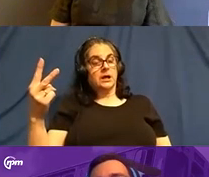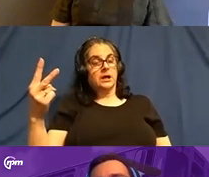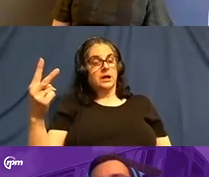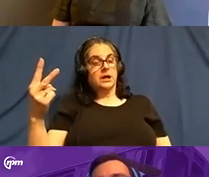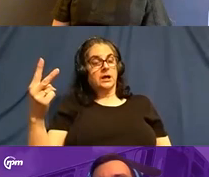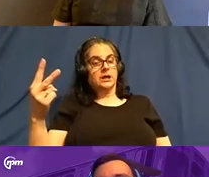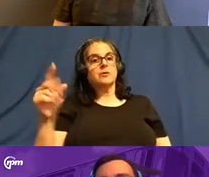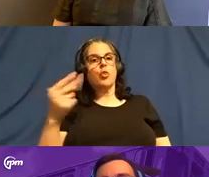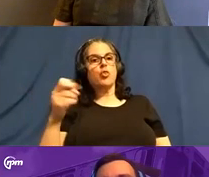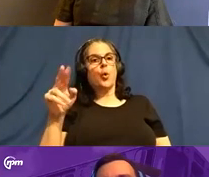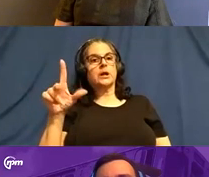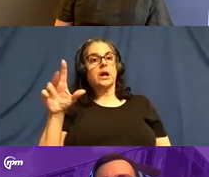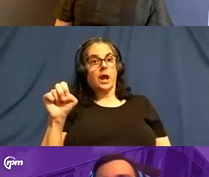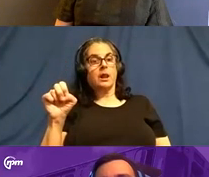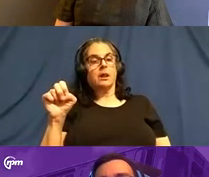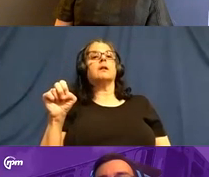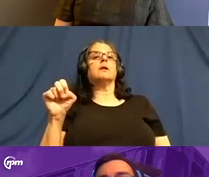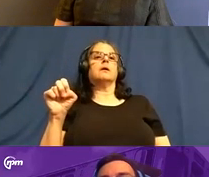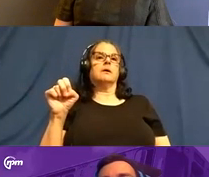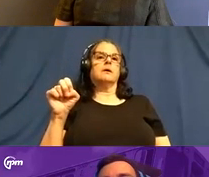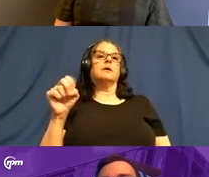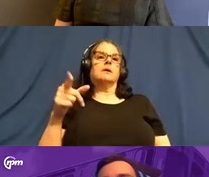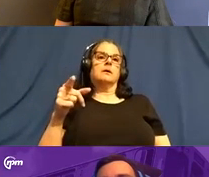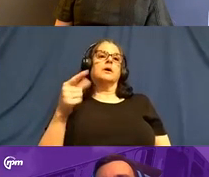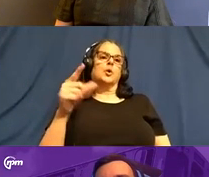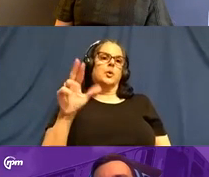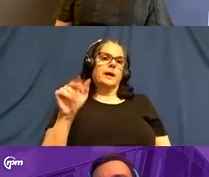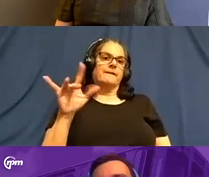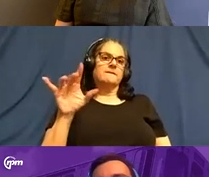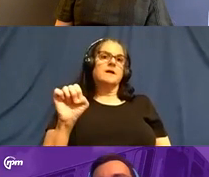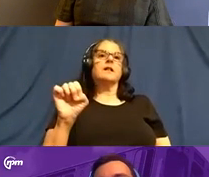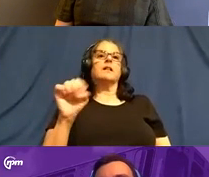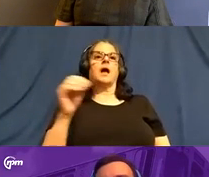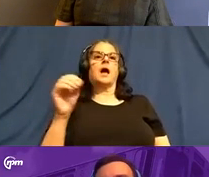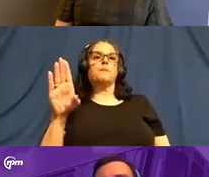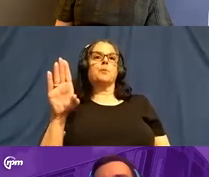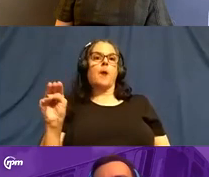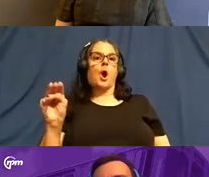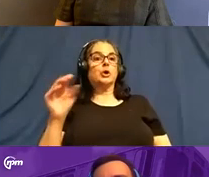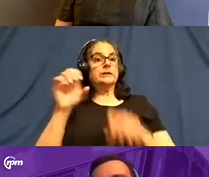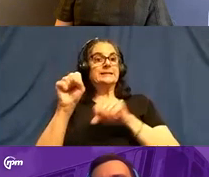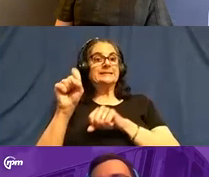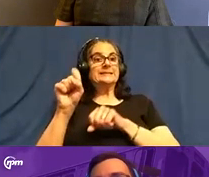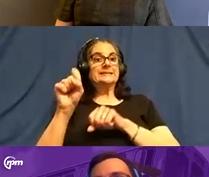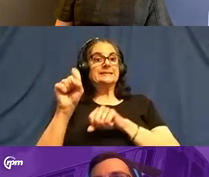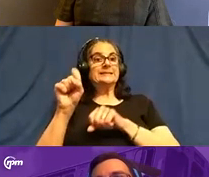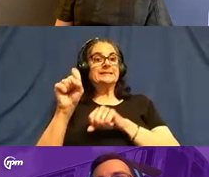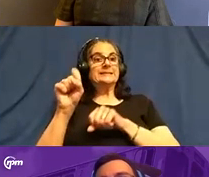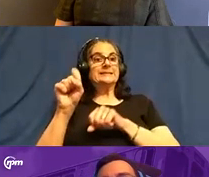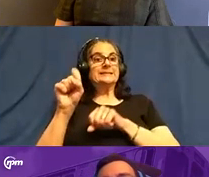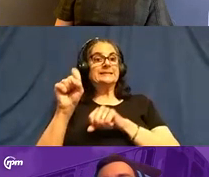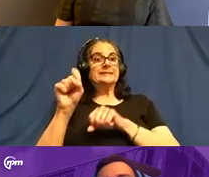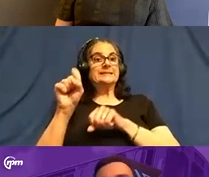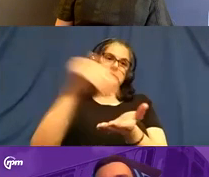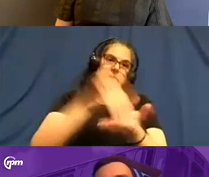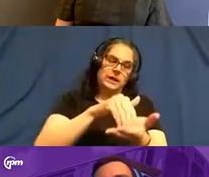closures at Granville, Thorndale, and Bryn Mawr. And then the next 2 weeks, we'll work on the other half of the interlocking